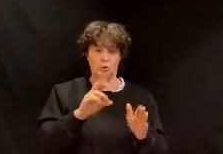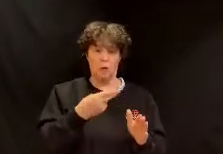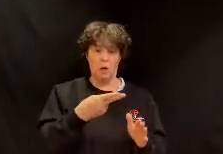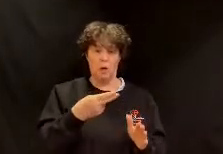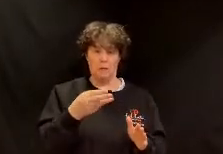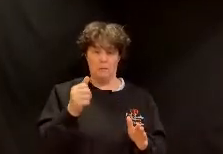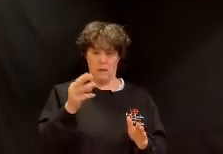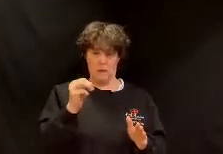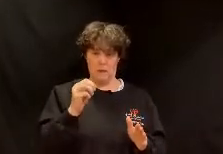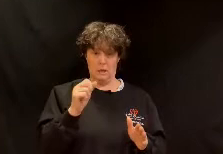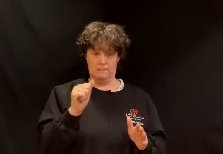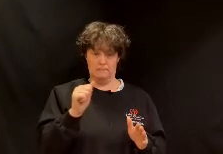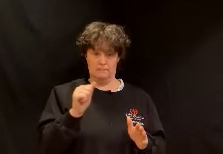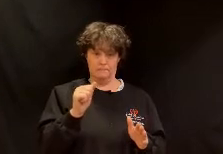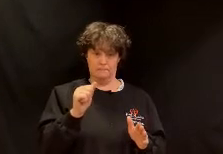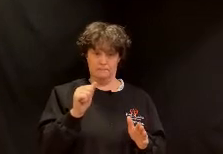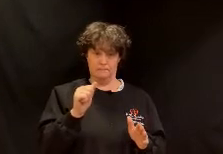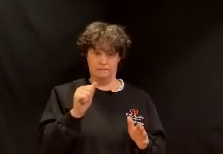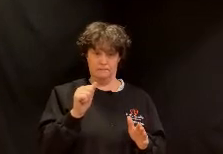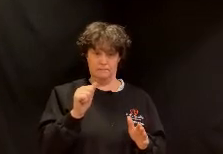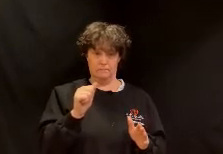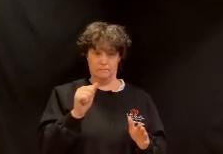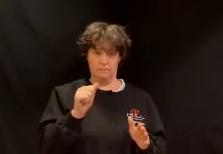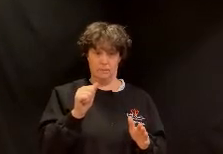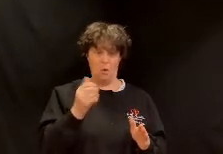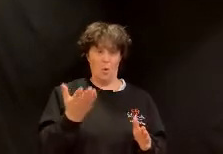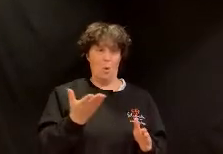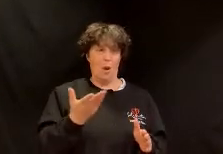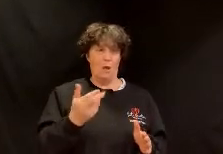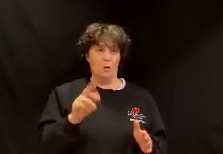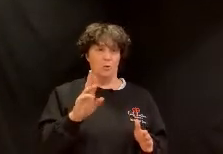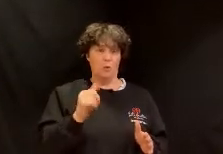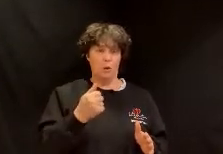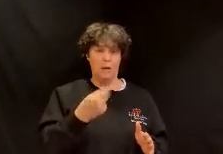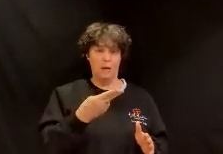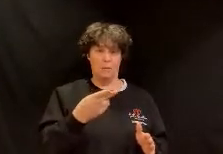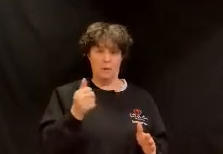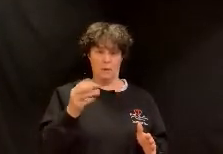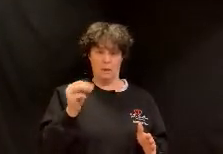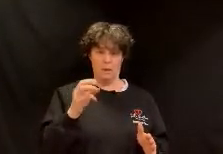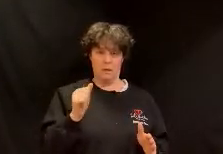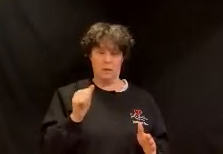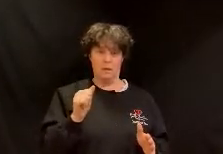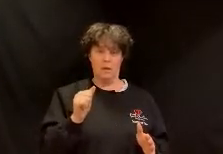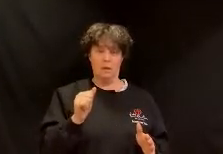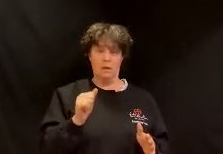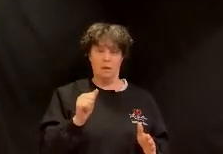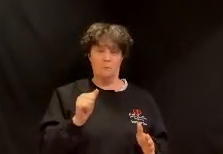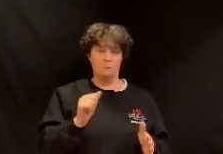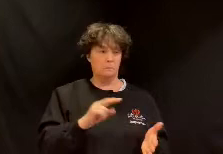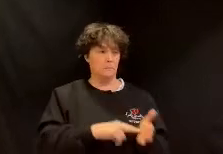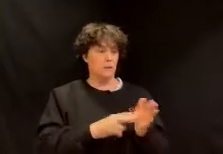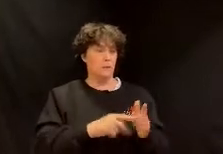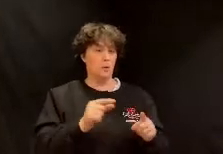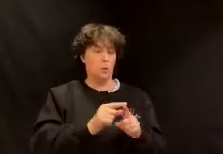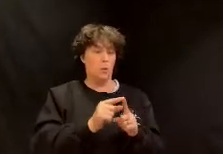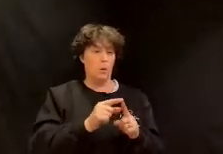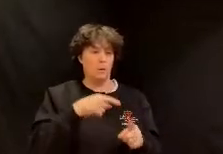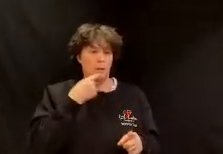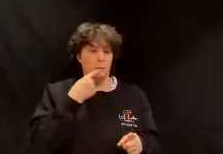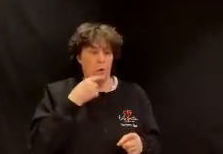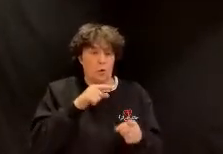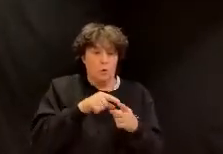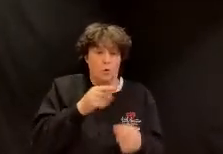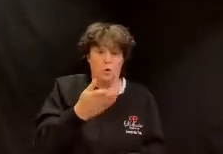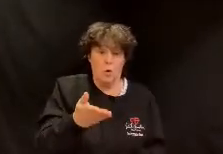the rhema. What is a rhema? It's a word spoken to you for that moment, in that moment.